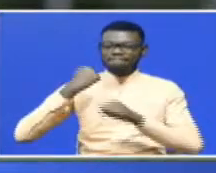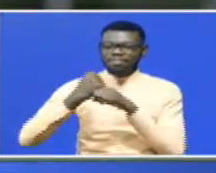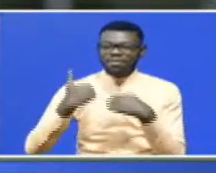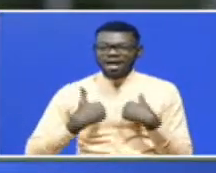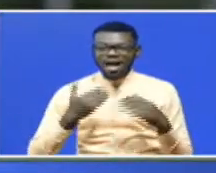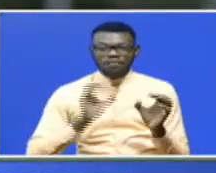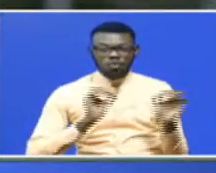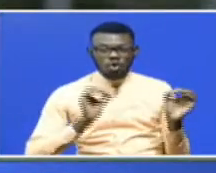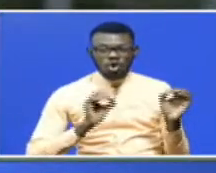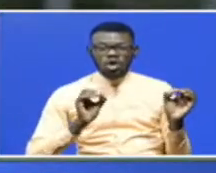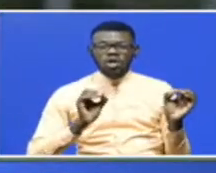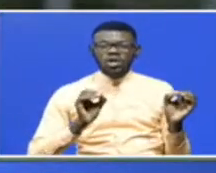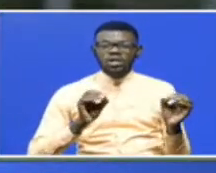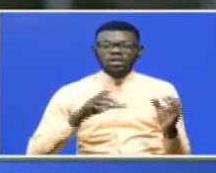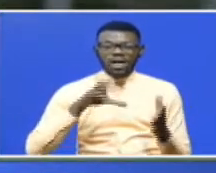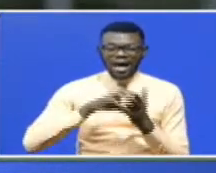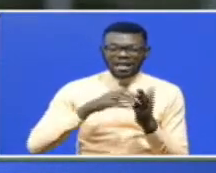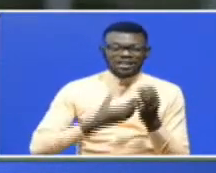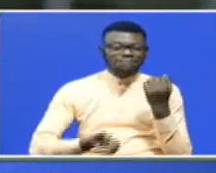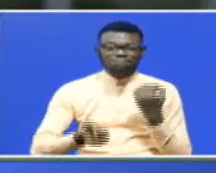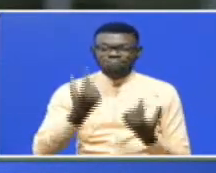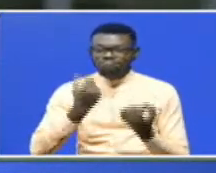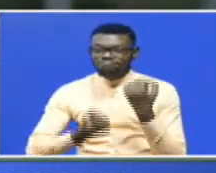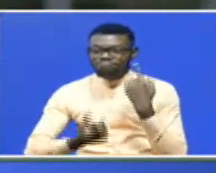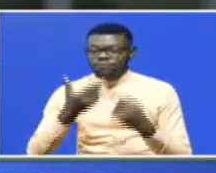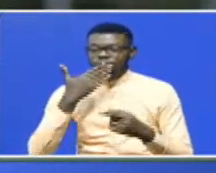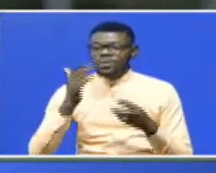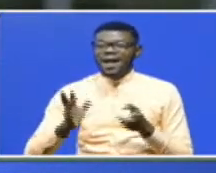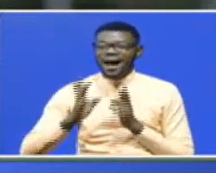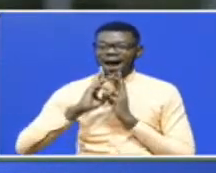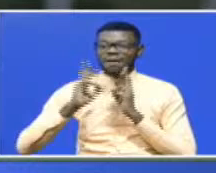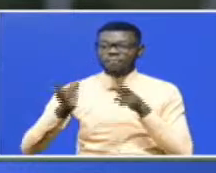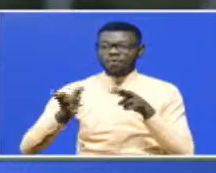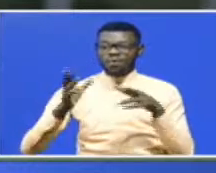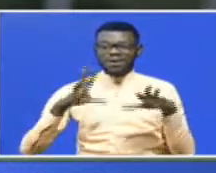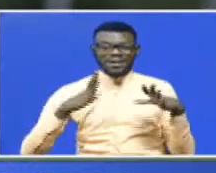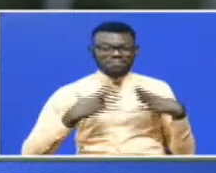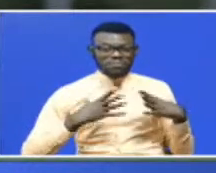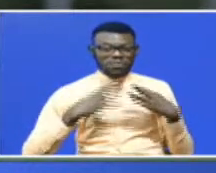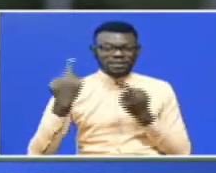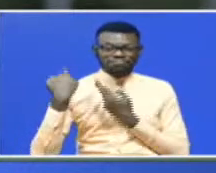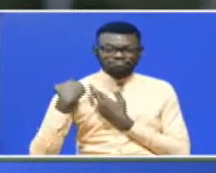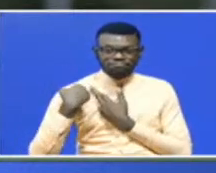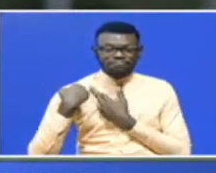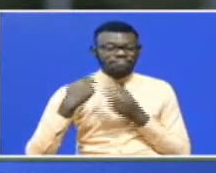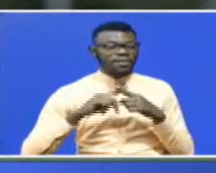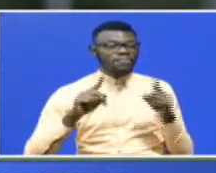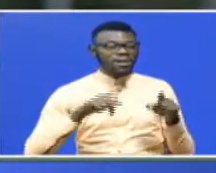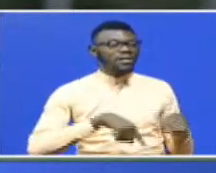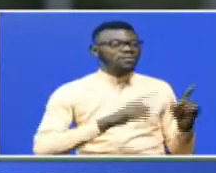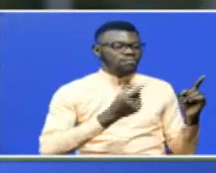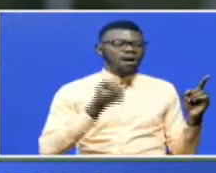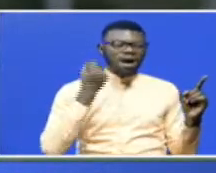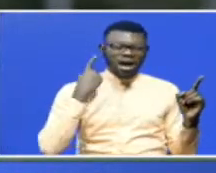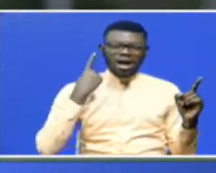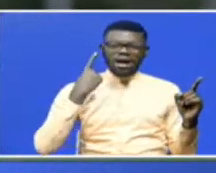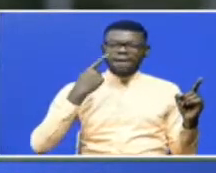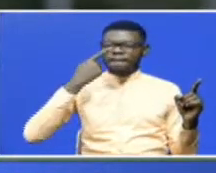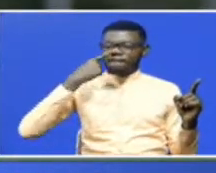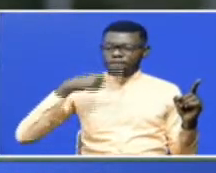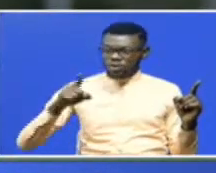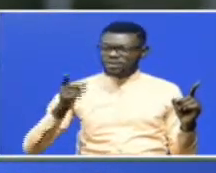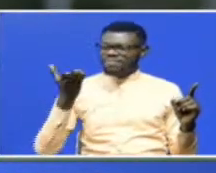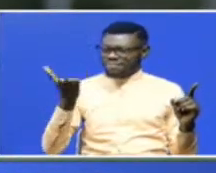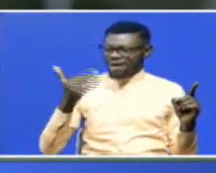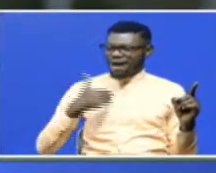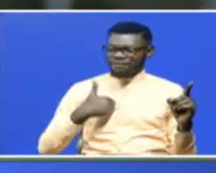they need to report those cases and hold each other accountable. But we need to make them understand that those policies exist, that they should